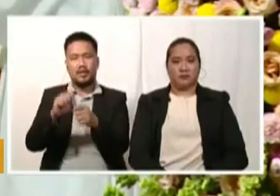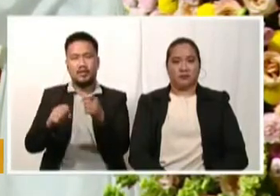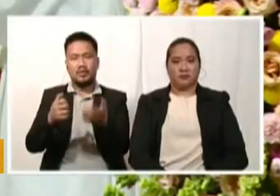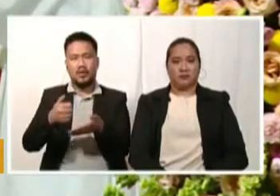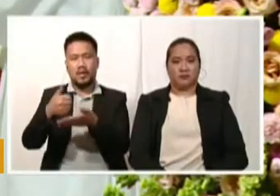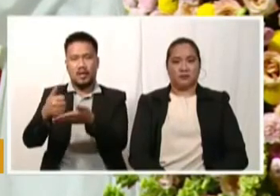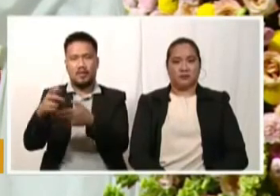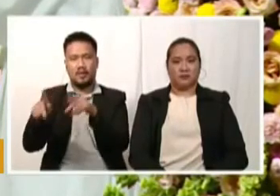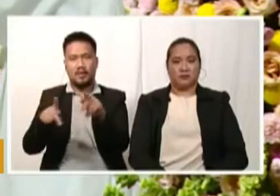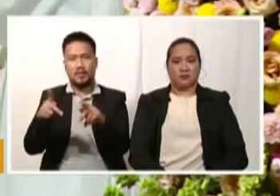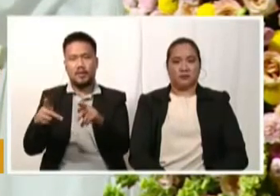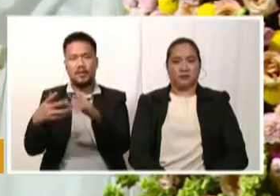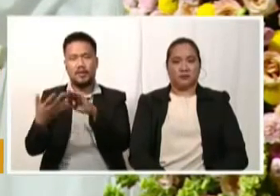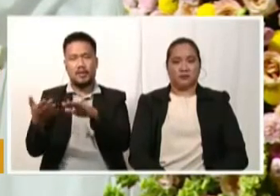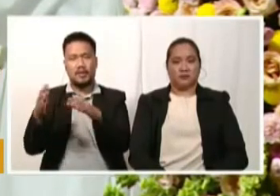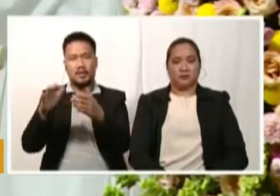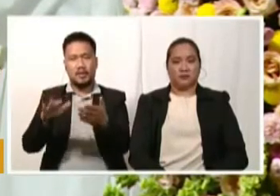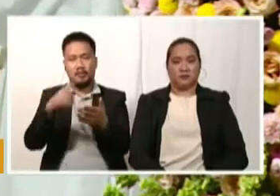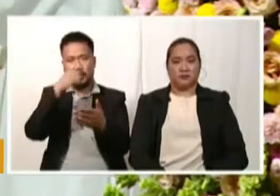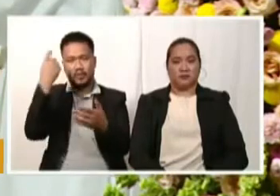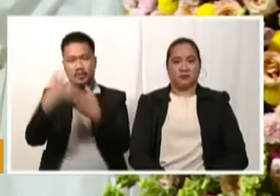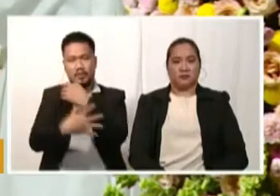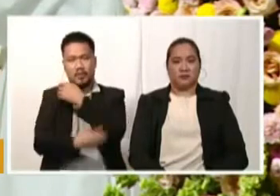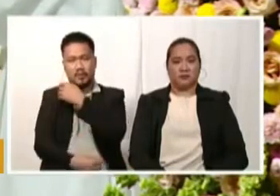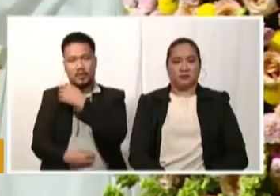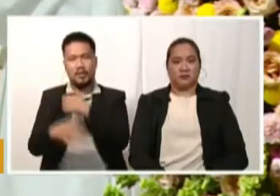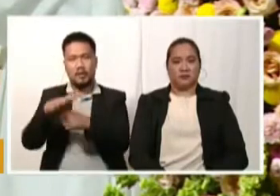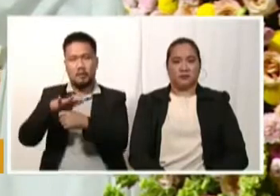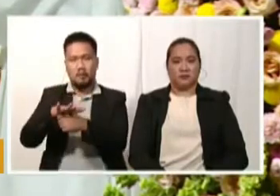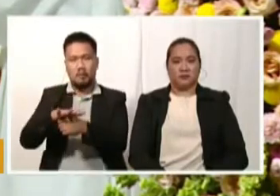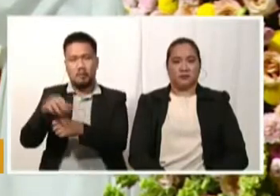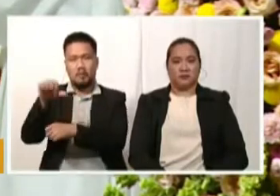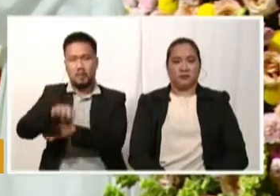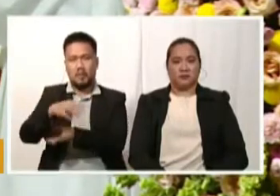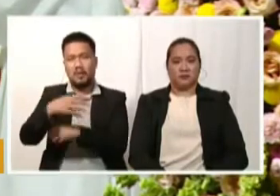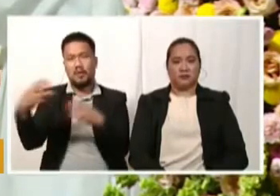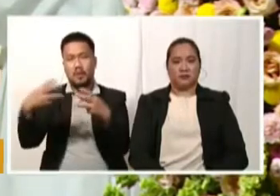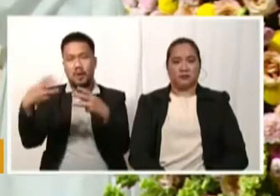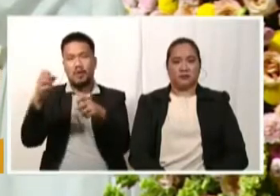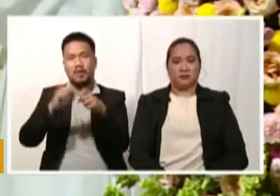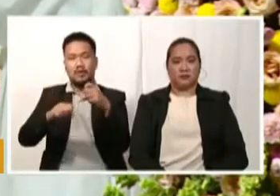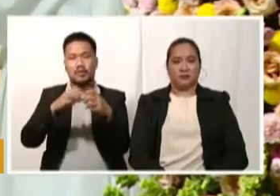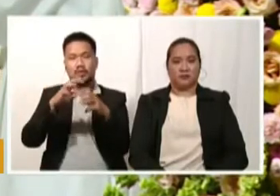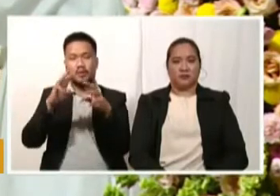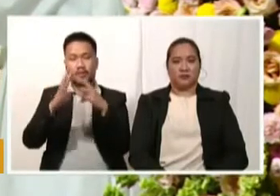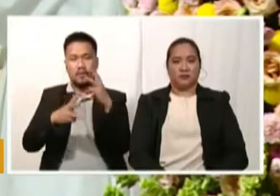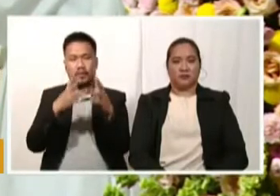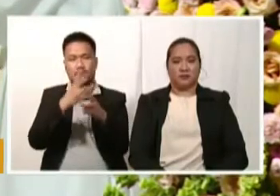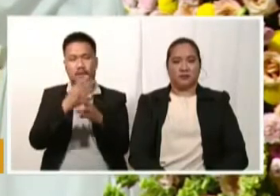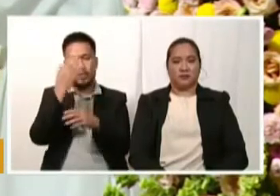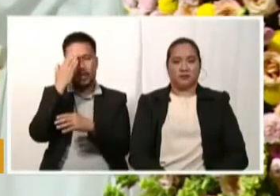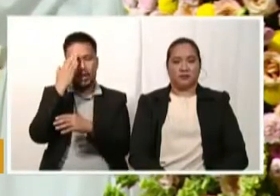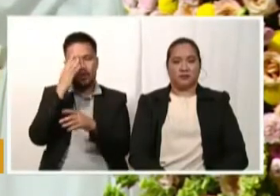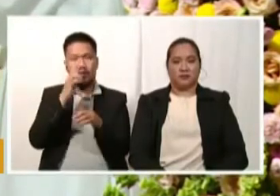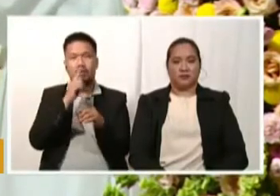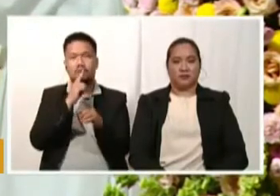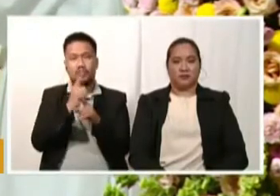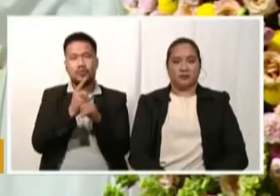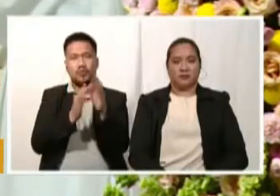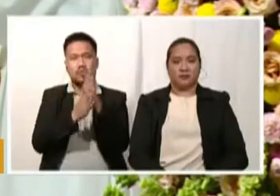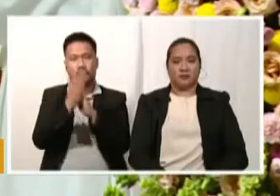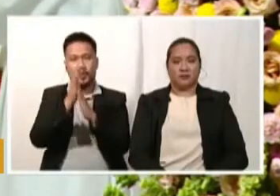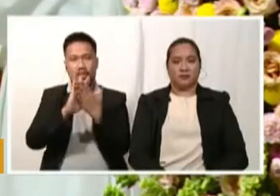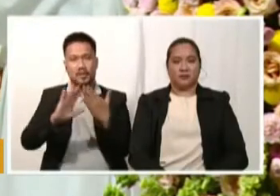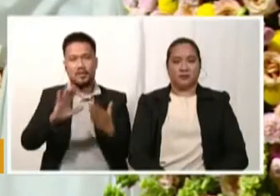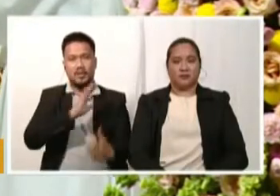poverty, oppression, and war, so that the world may truly know that peace that